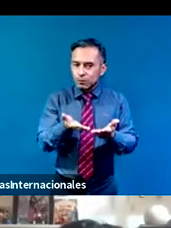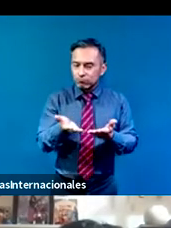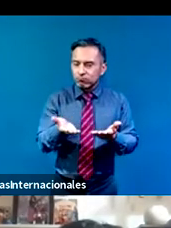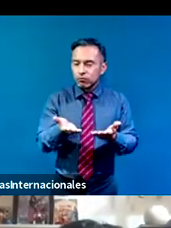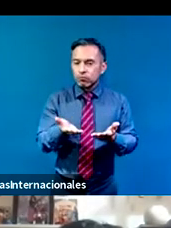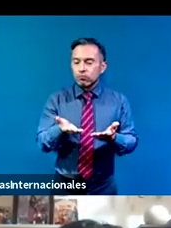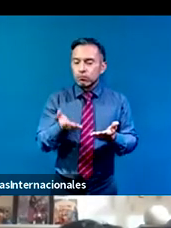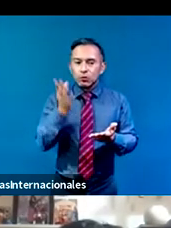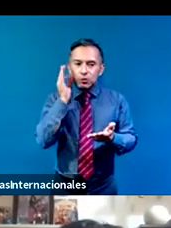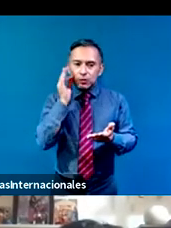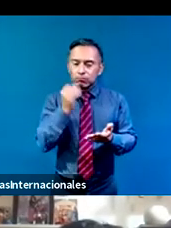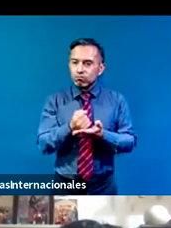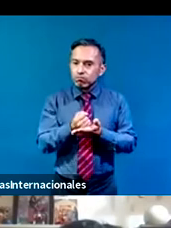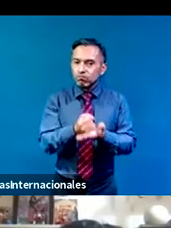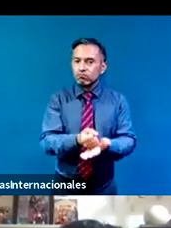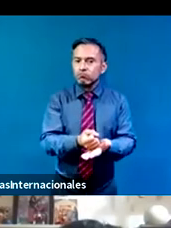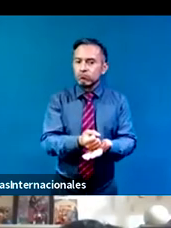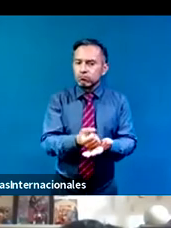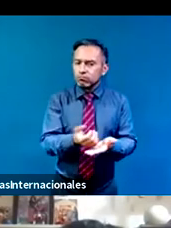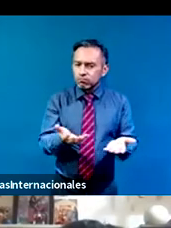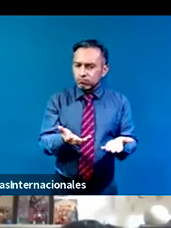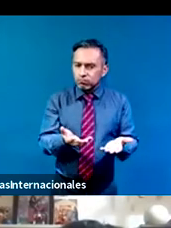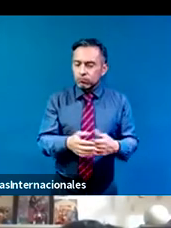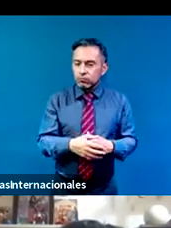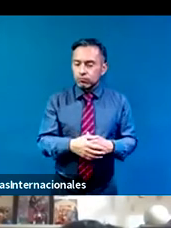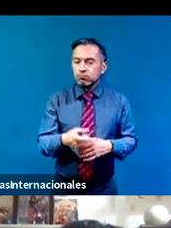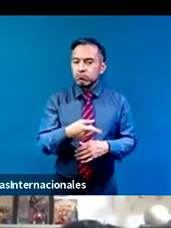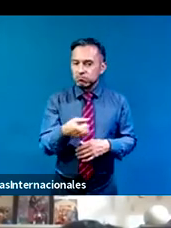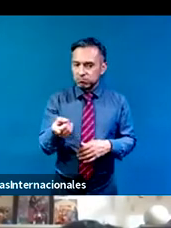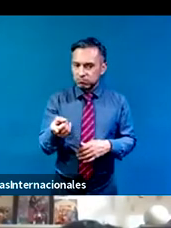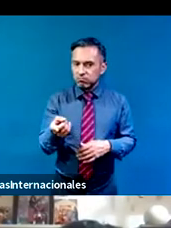because as of now, they're part of this kind of invisible economy.